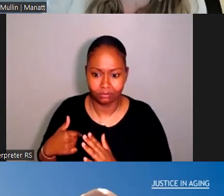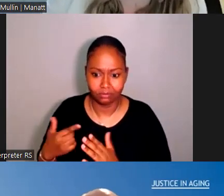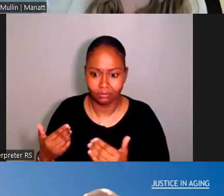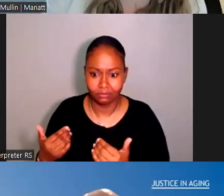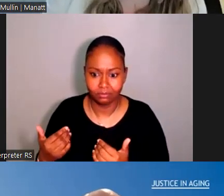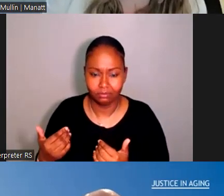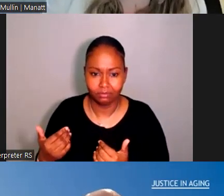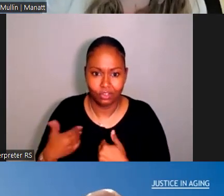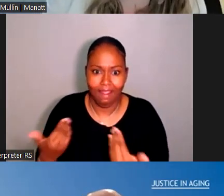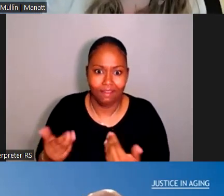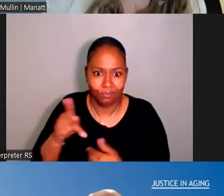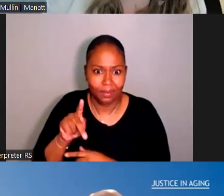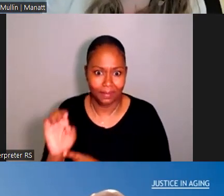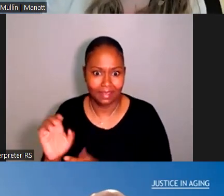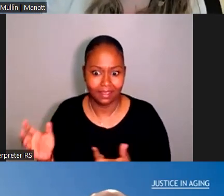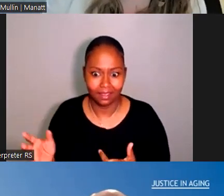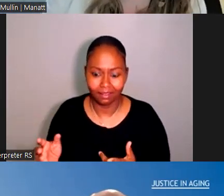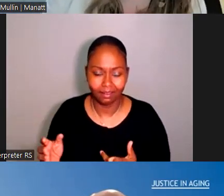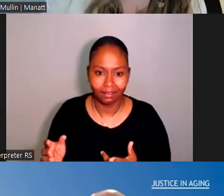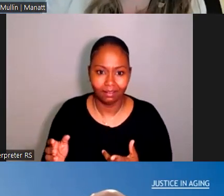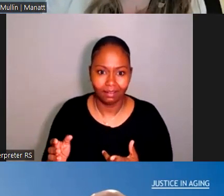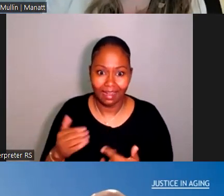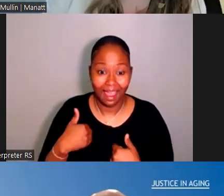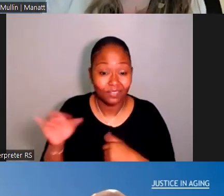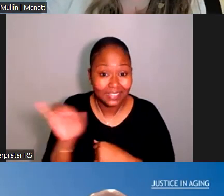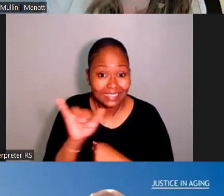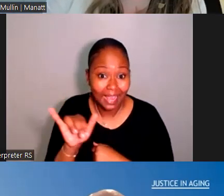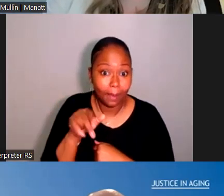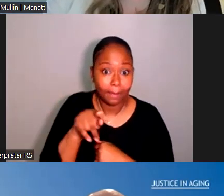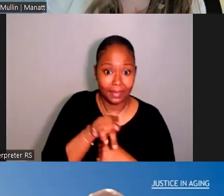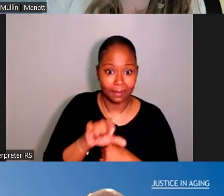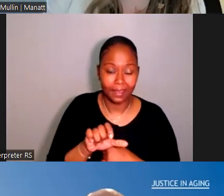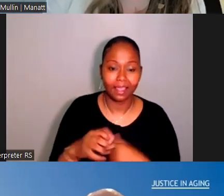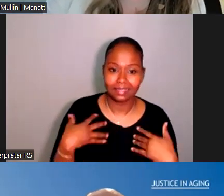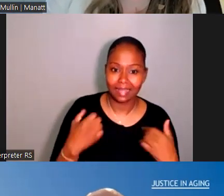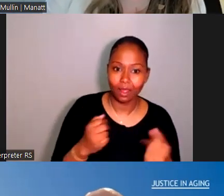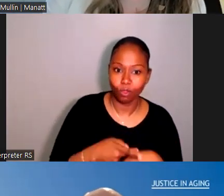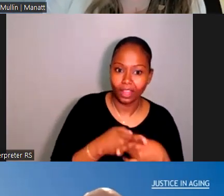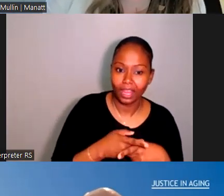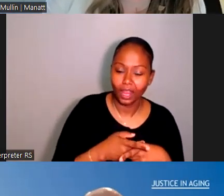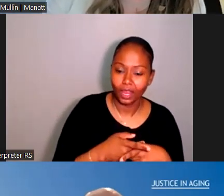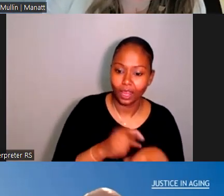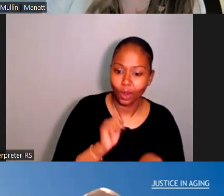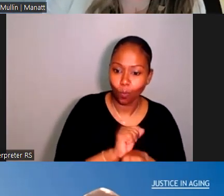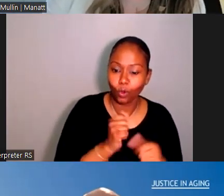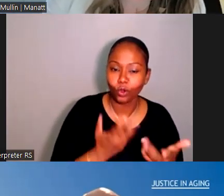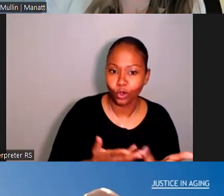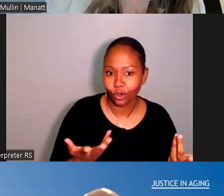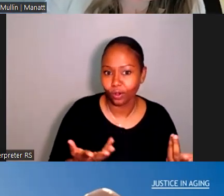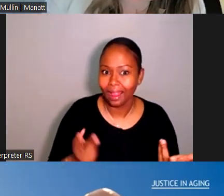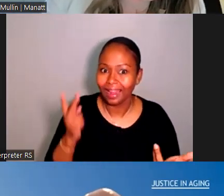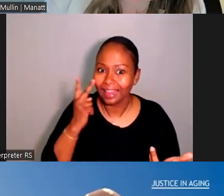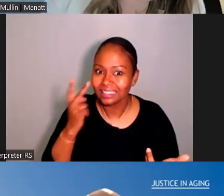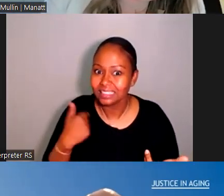equipped the same way a healthcare worker would be equipped. It's too easy, I can imagine, for the facility just to say, "Oh, sorry,